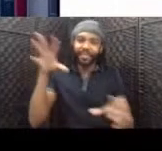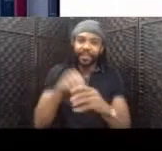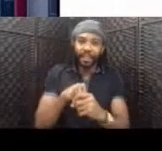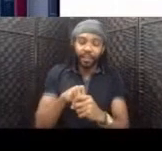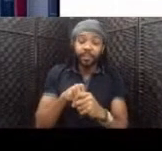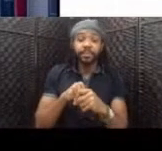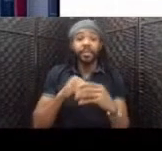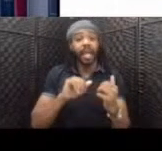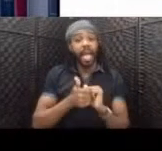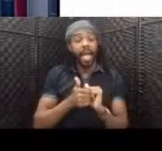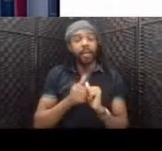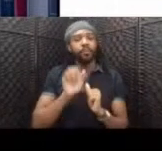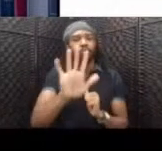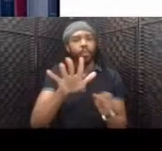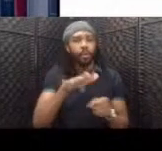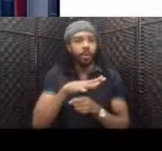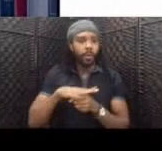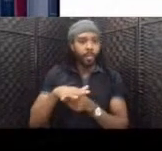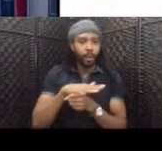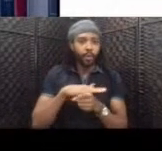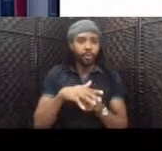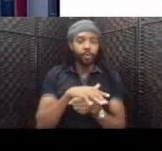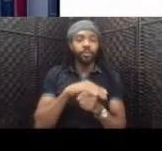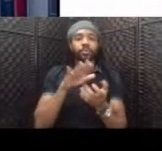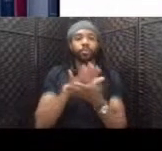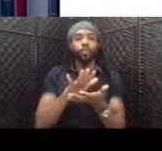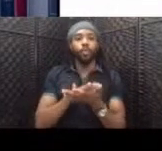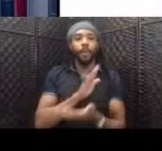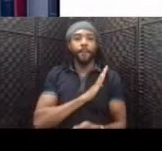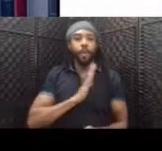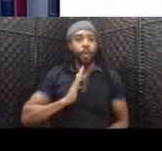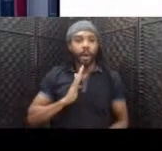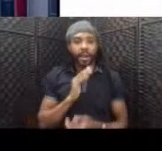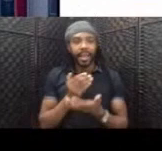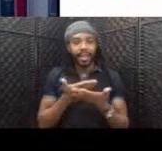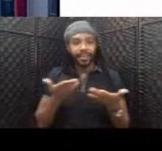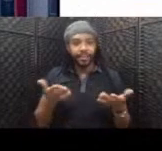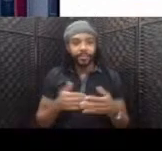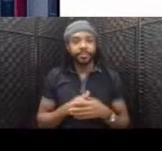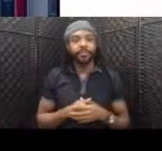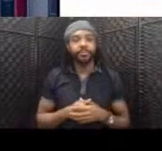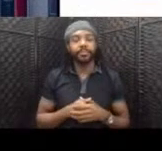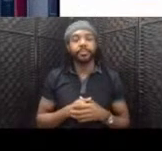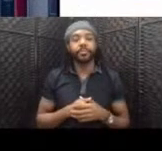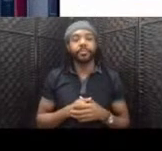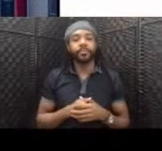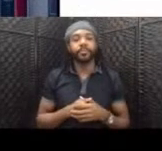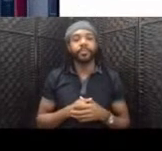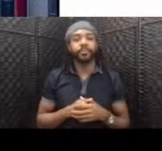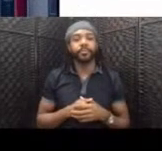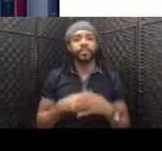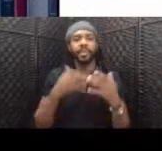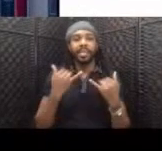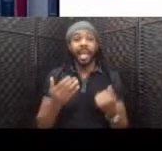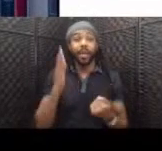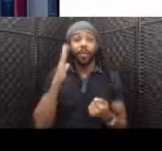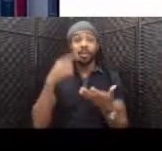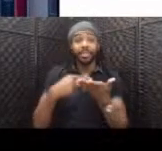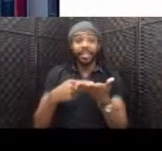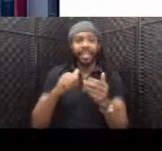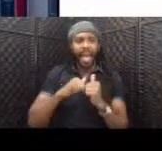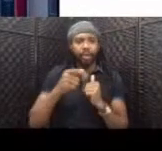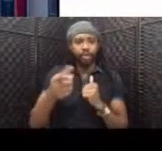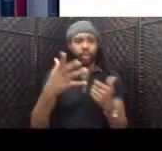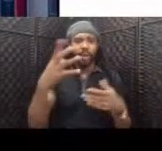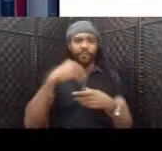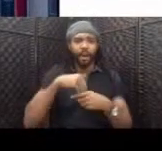with your local school board efforts. And now we are going to talk about how do you get involved in